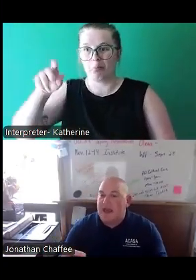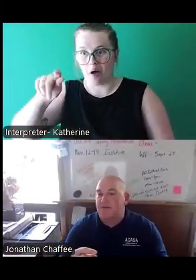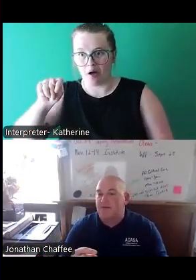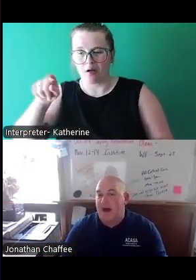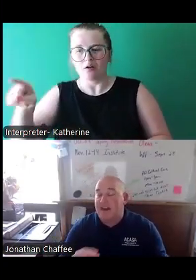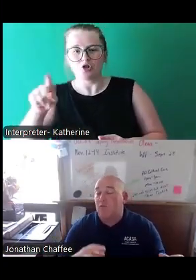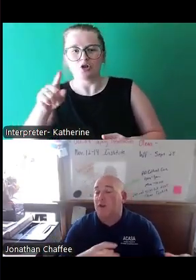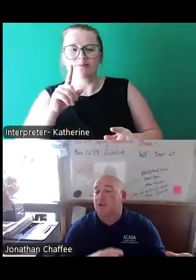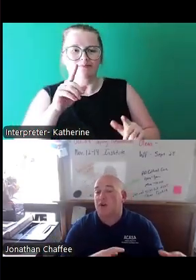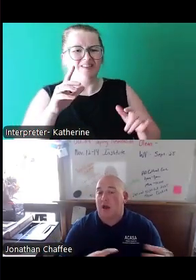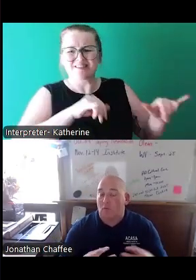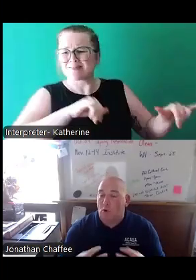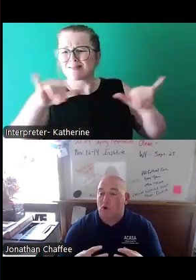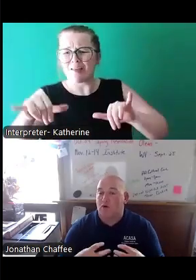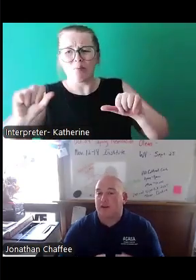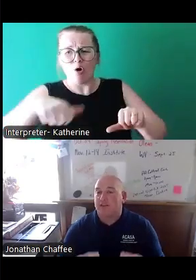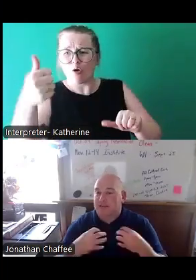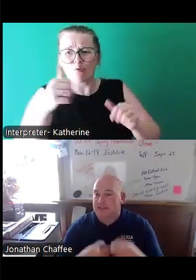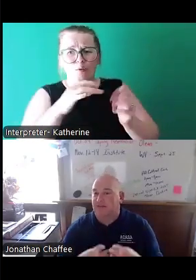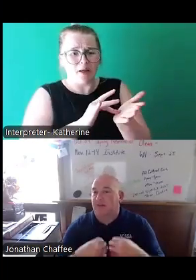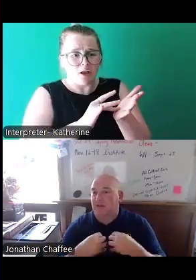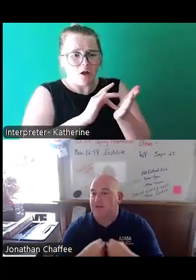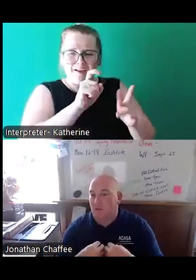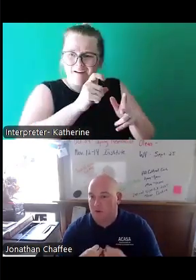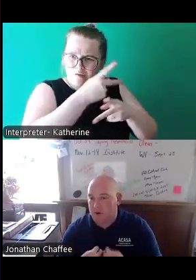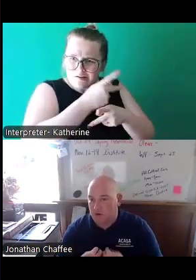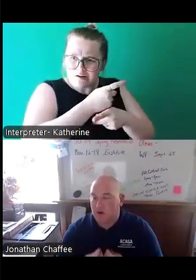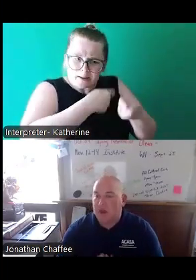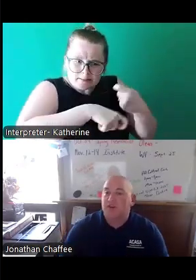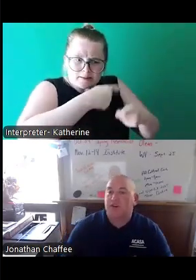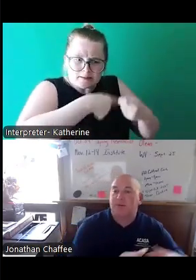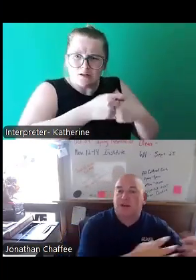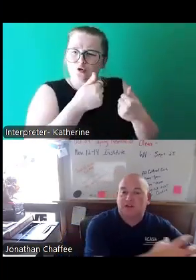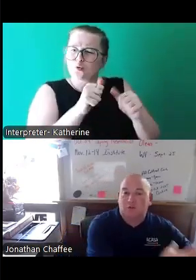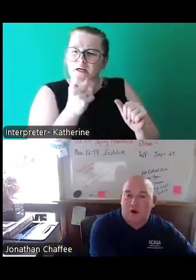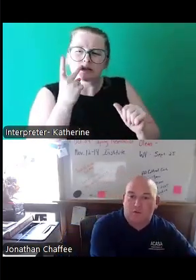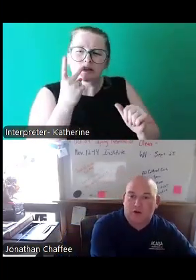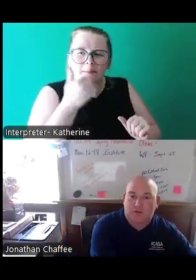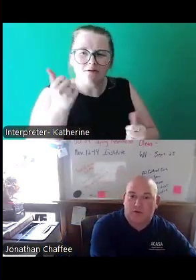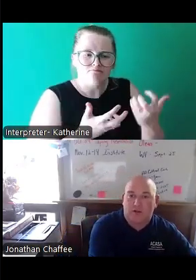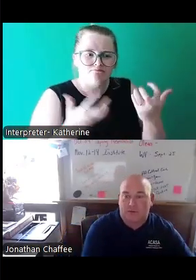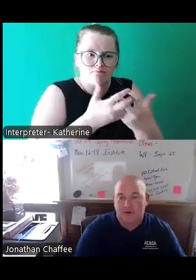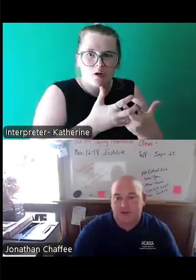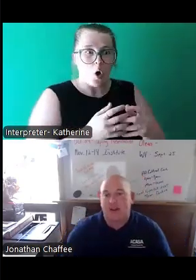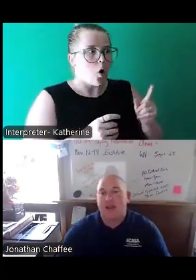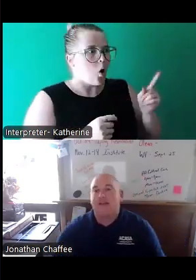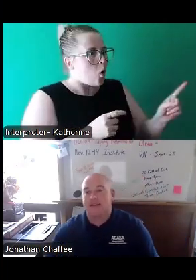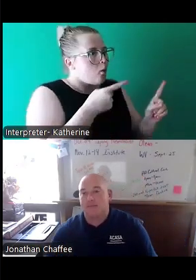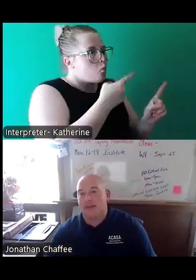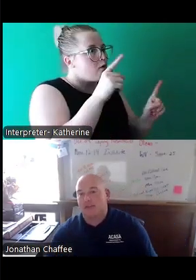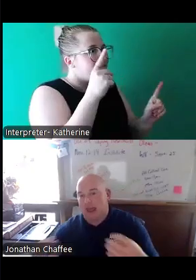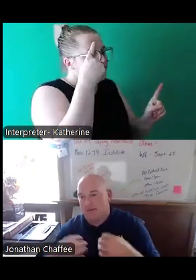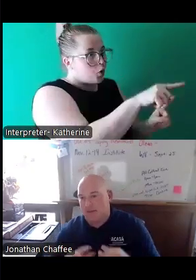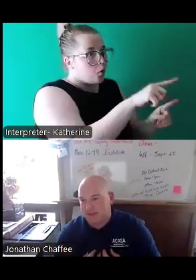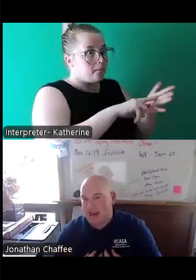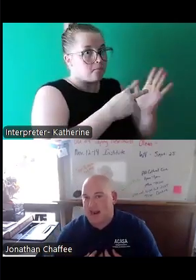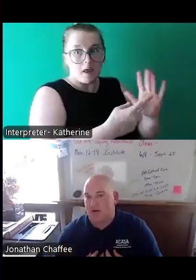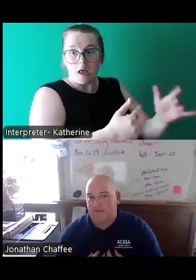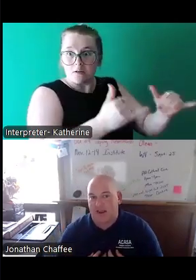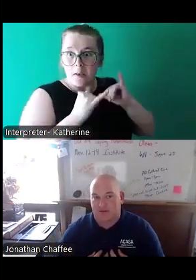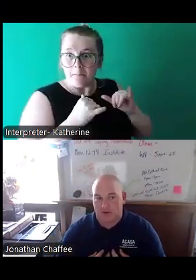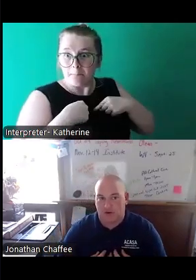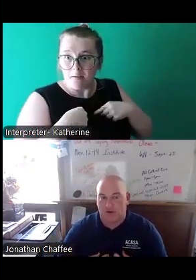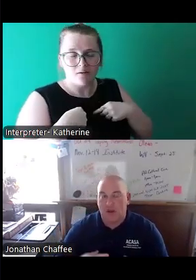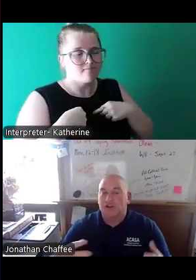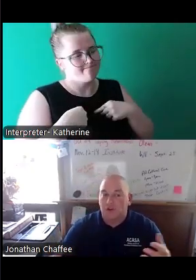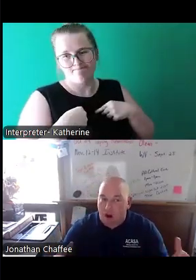really have to find what's going to work specifically for you. Just because one works for another person doesn't mean it's going to have the desired